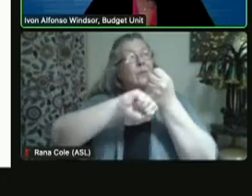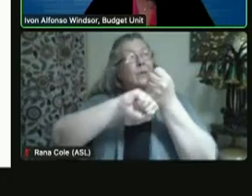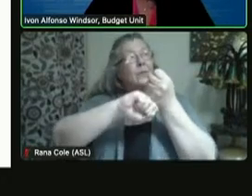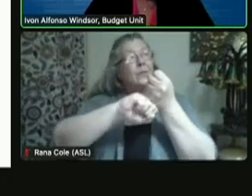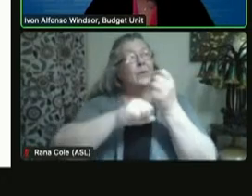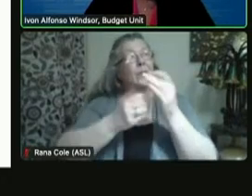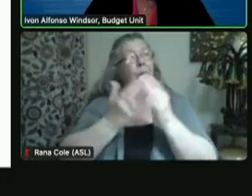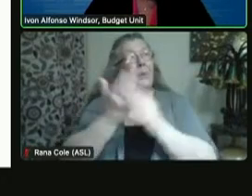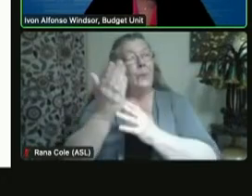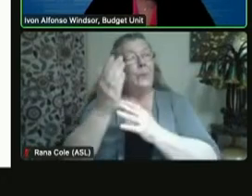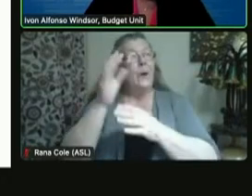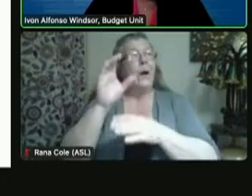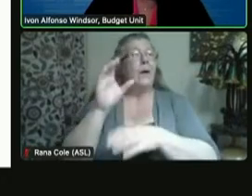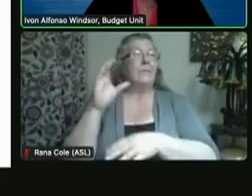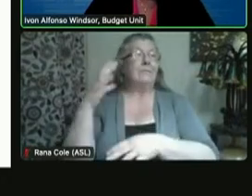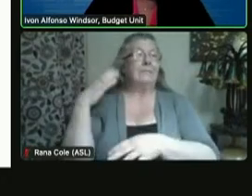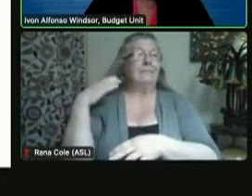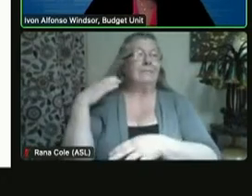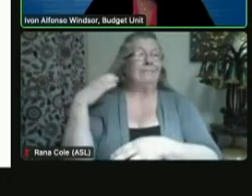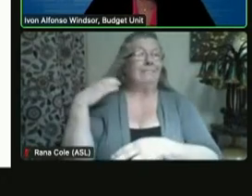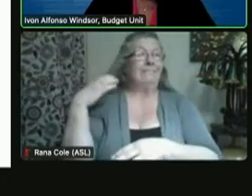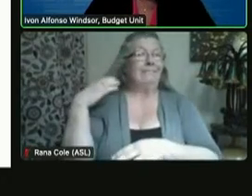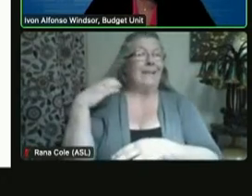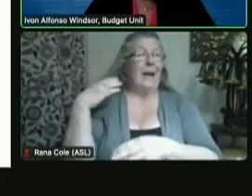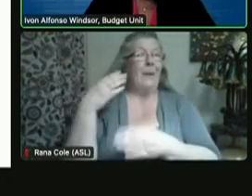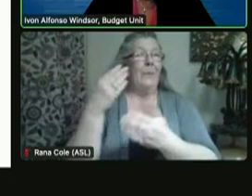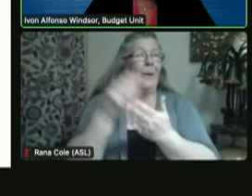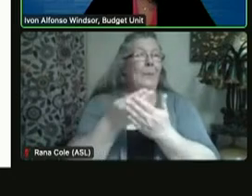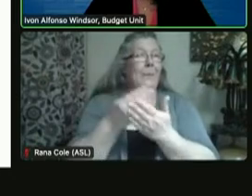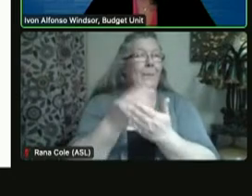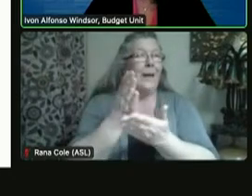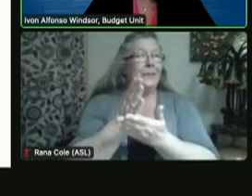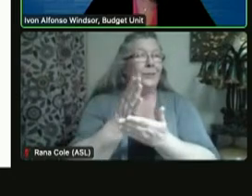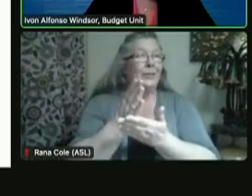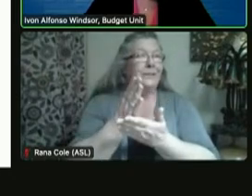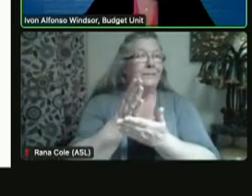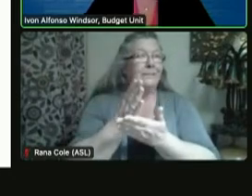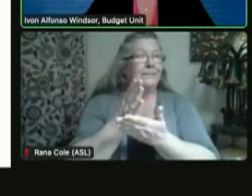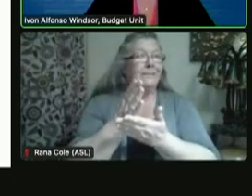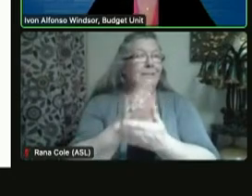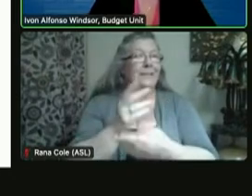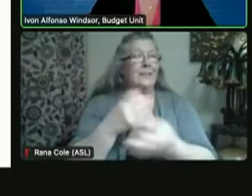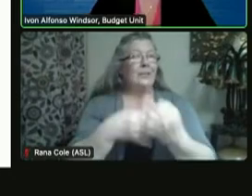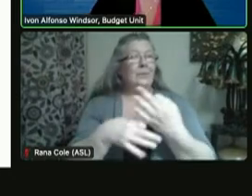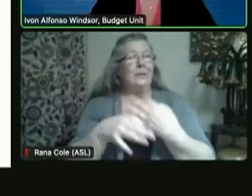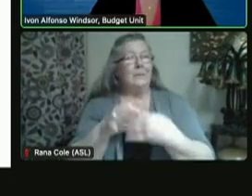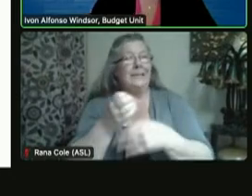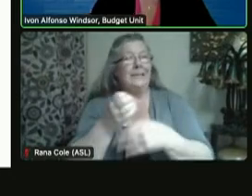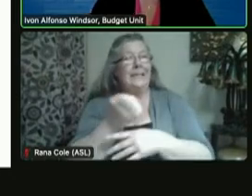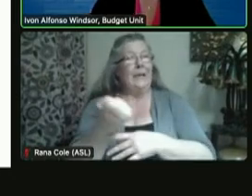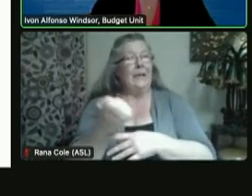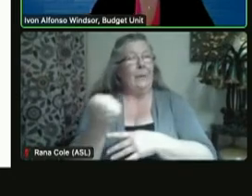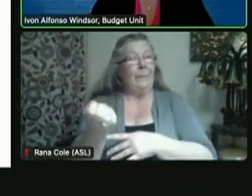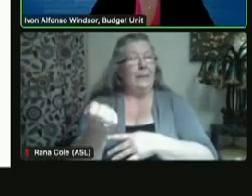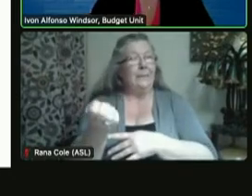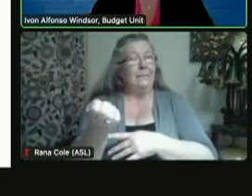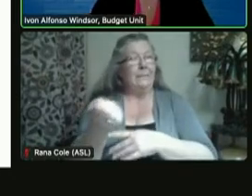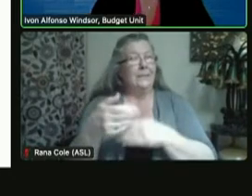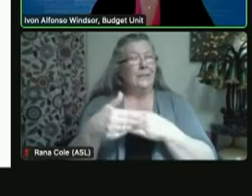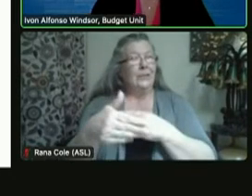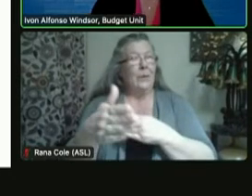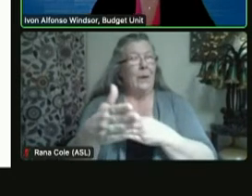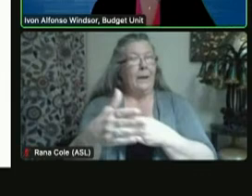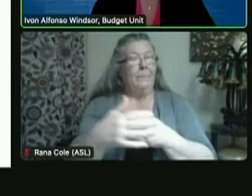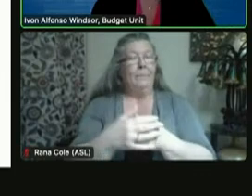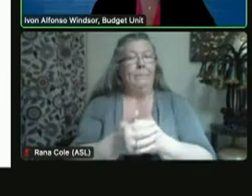the operating budget, about 1% goes towards equipment. It's mainly replacing, and so on. Next slide.